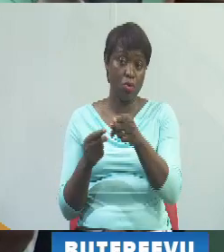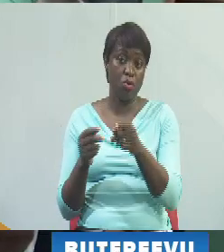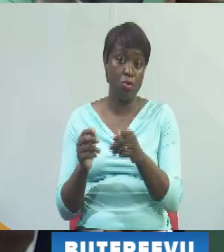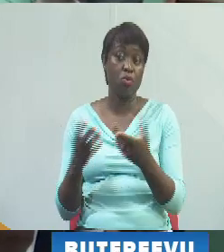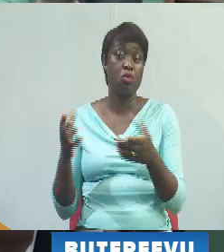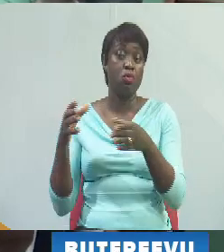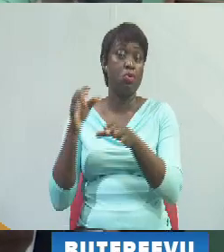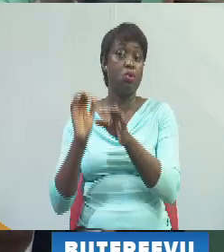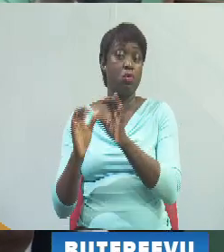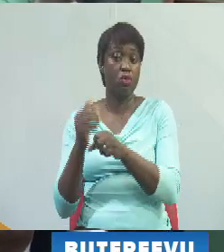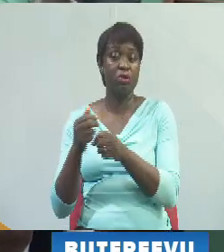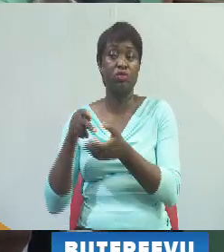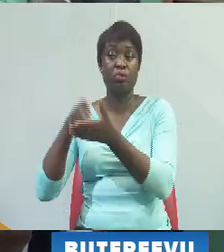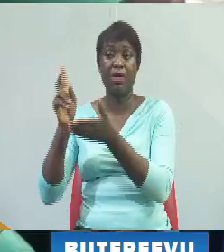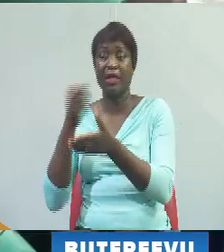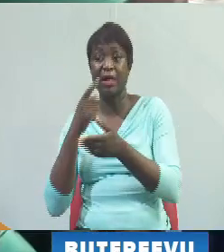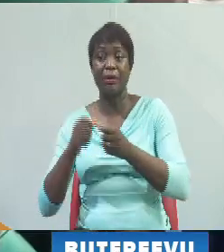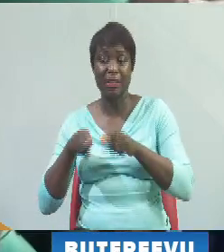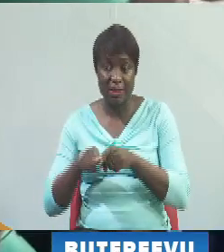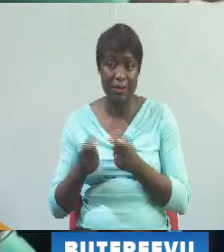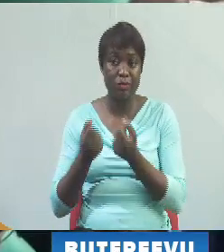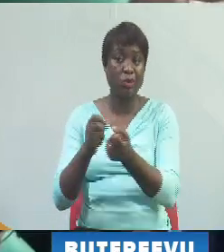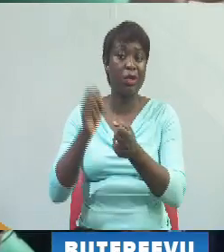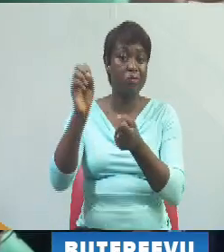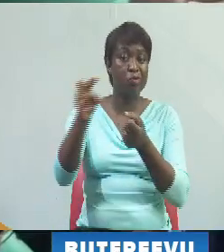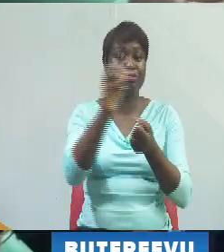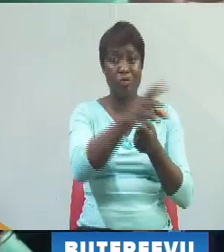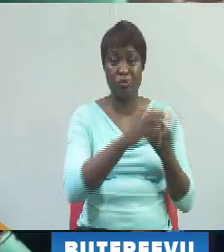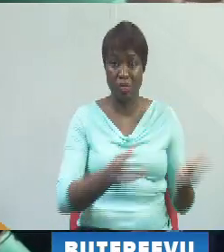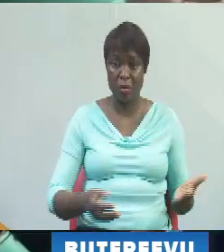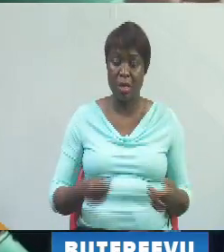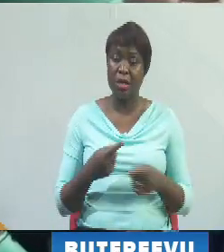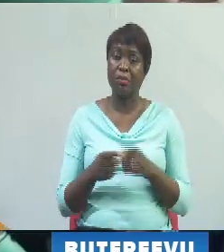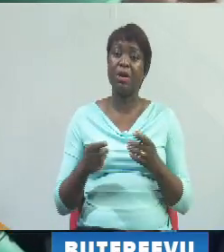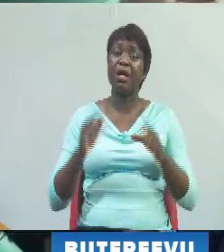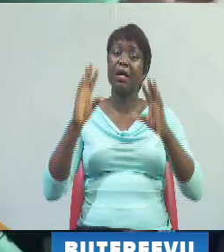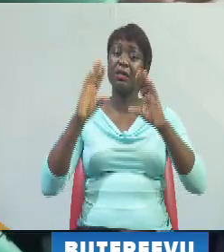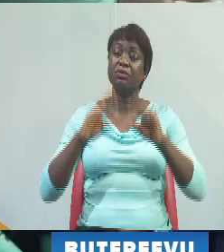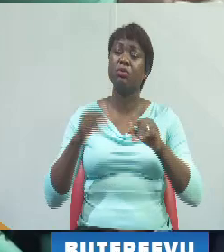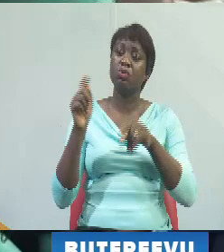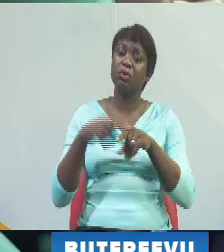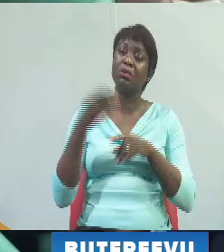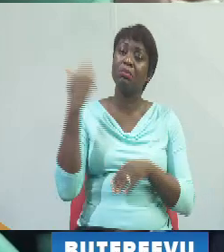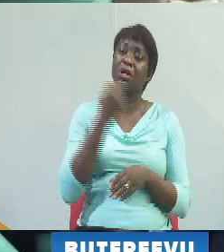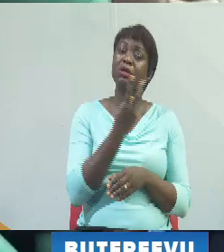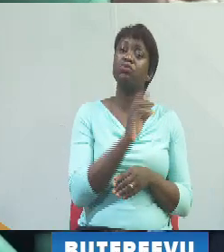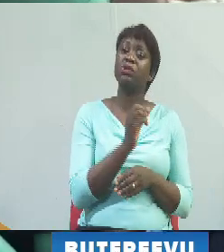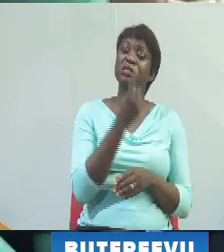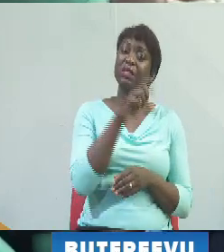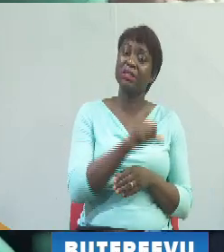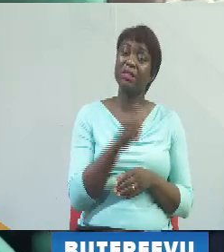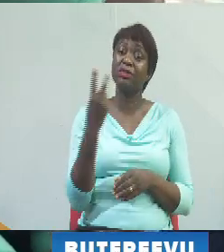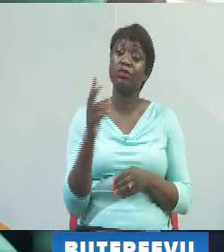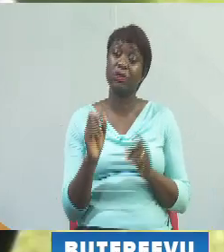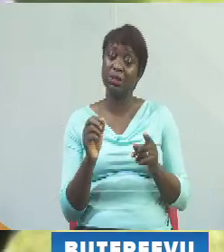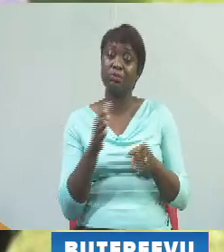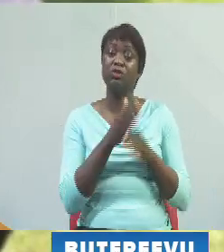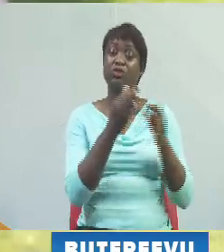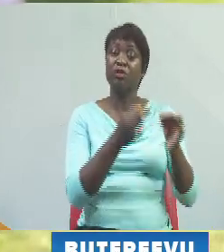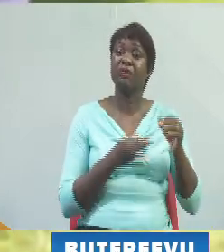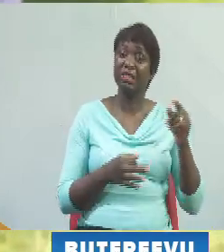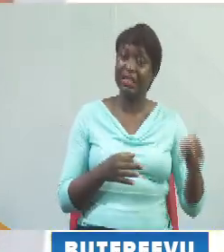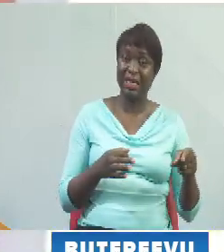n'okulituusa amalwaliro. Achenga ategeeza Paalamenti Ebbula ly'eddagala mu ggwanga lyatandika mu mwaka gw'ebyensimbi 2022. Minisitule y'ebyensimbi